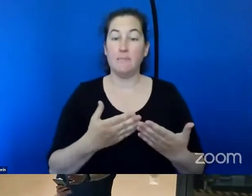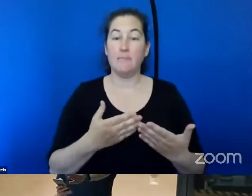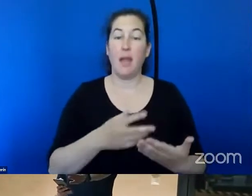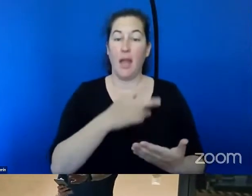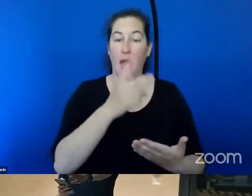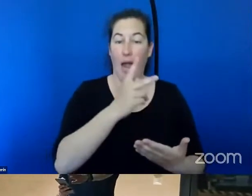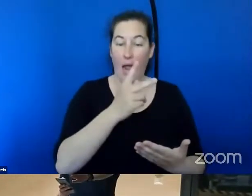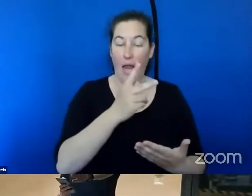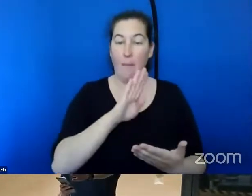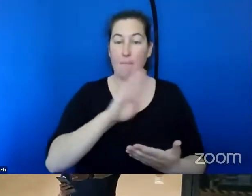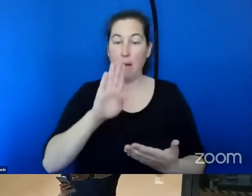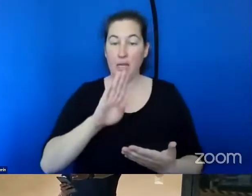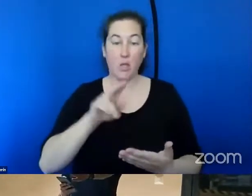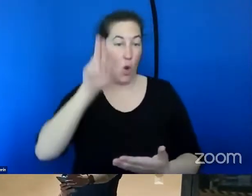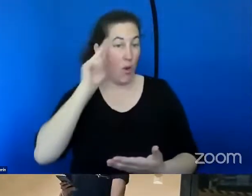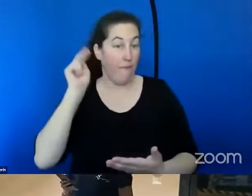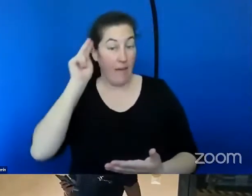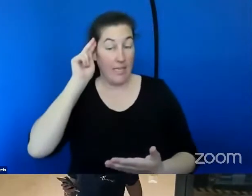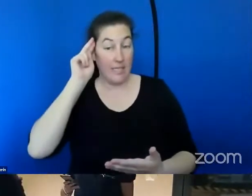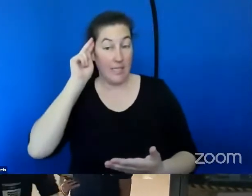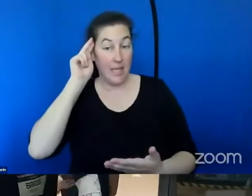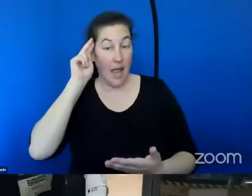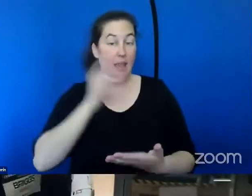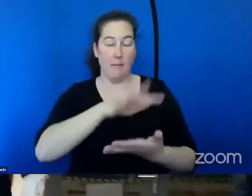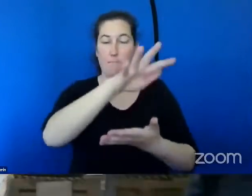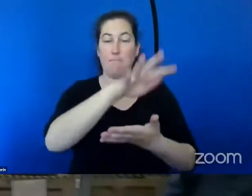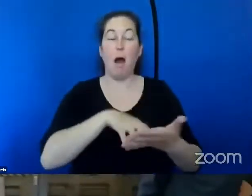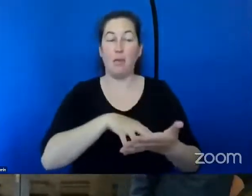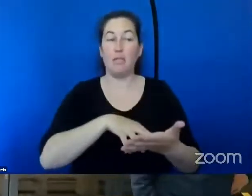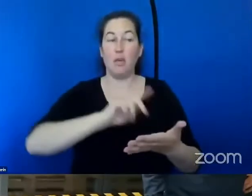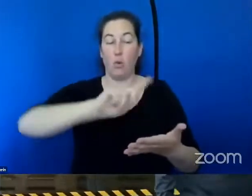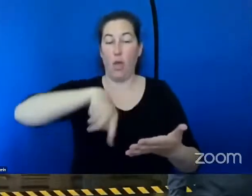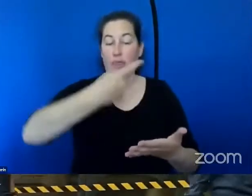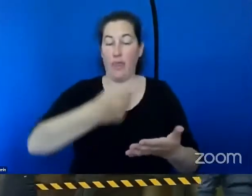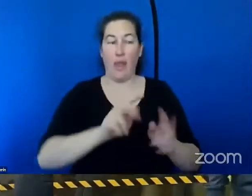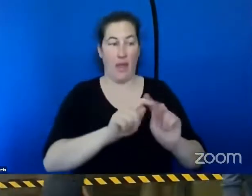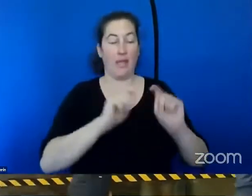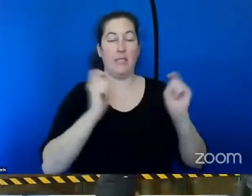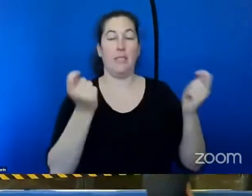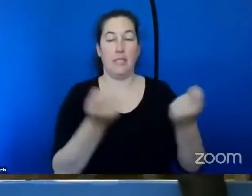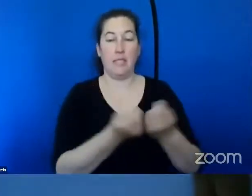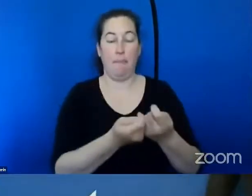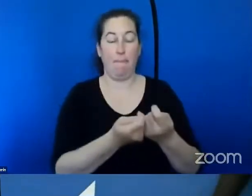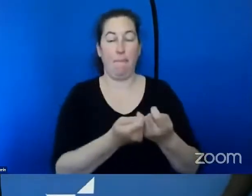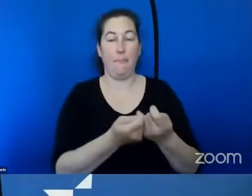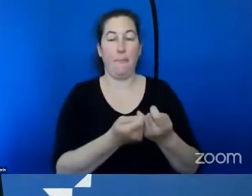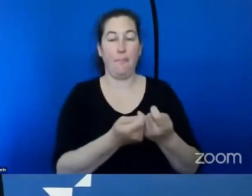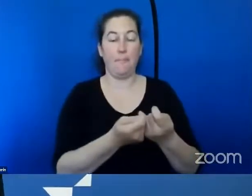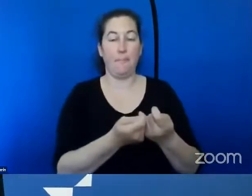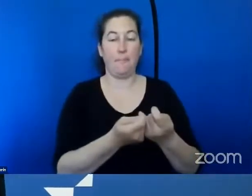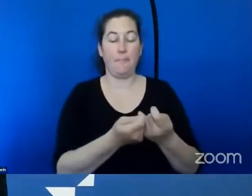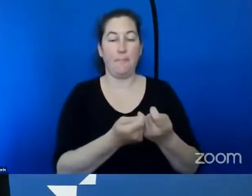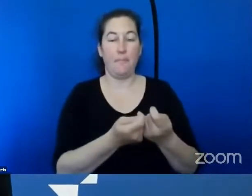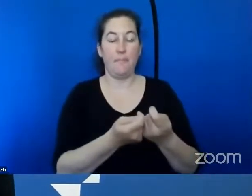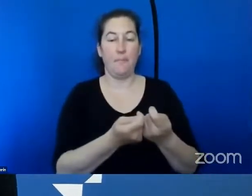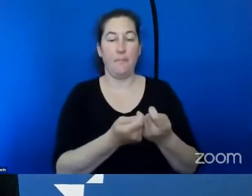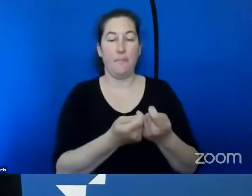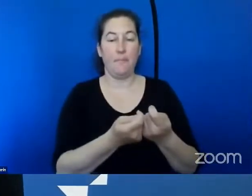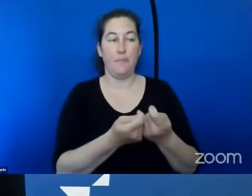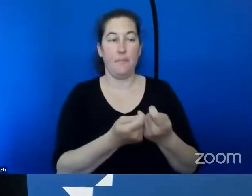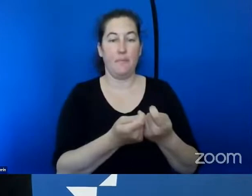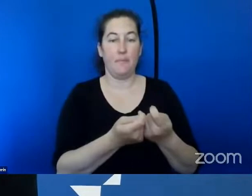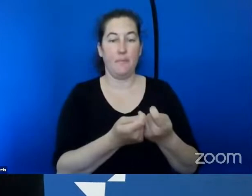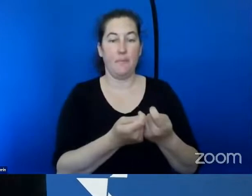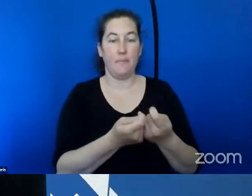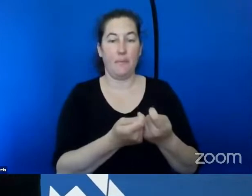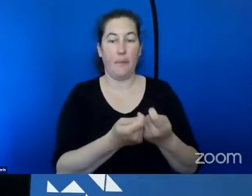Another pilot that came so close. There's the get-go. Now, this is interesting. Going